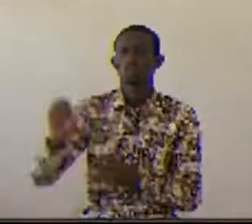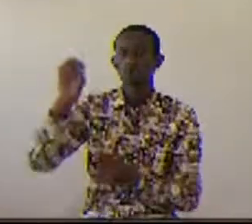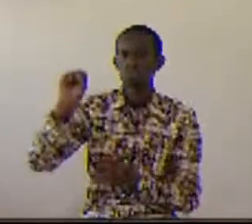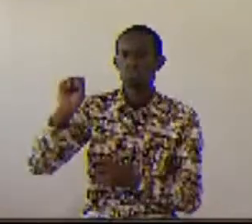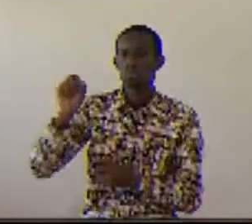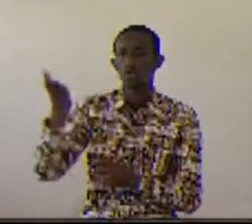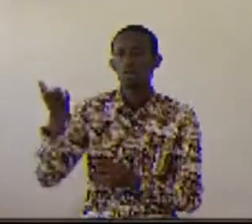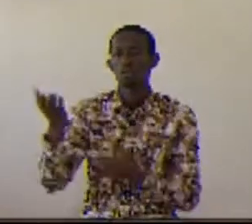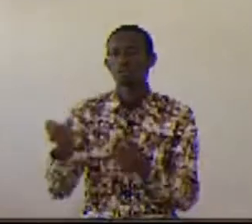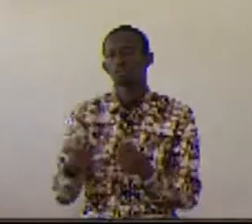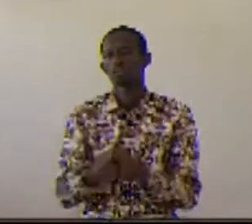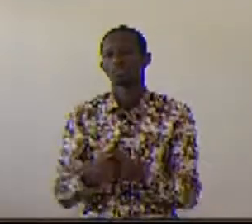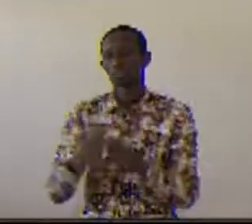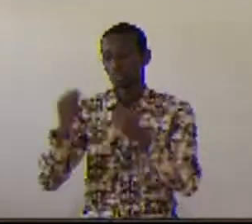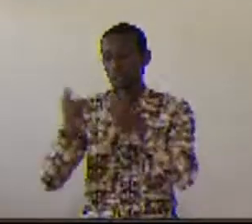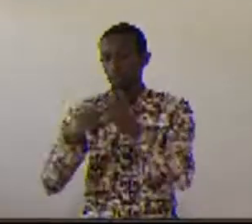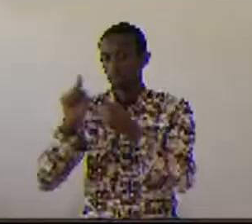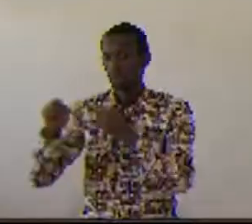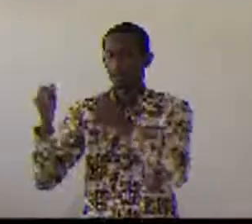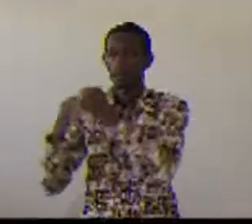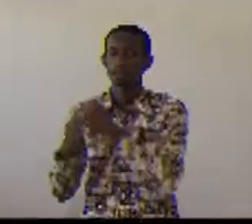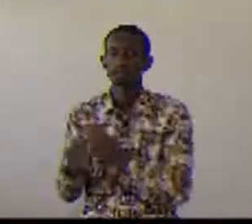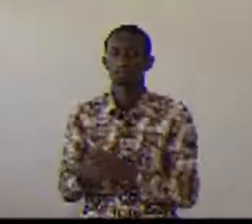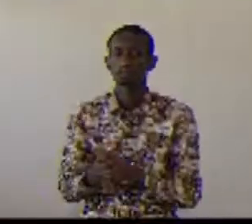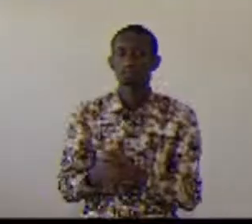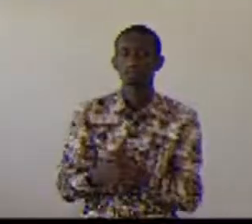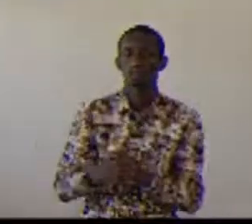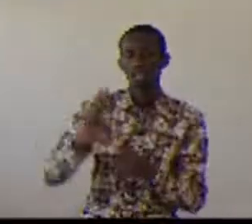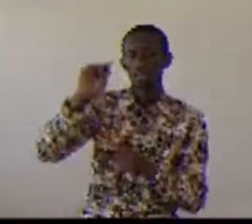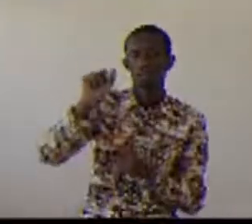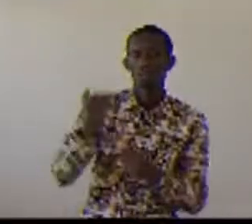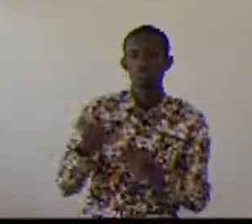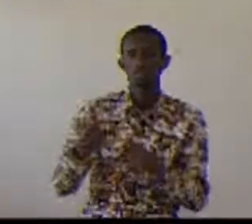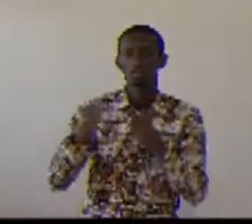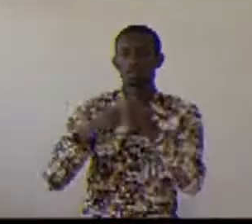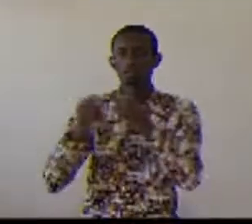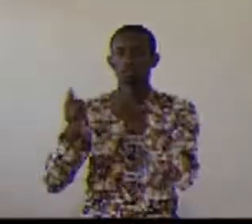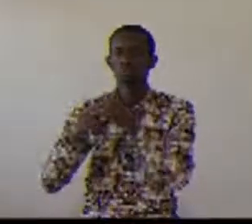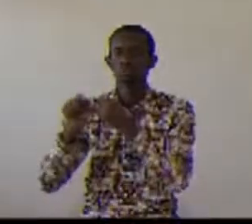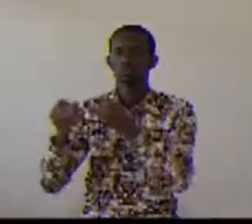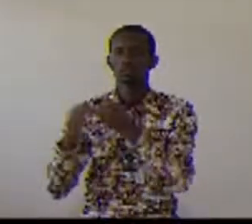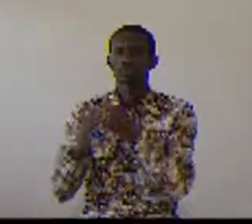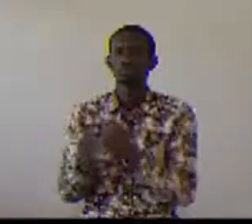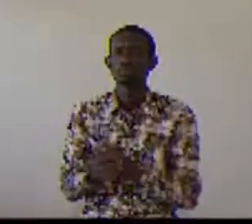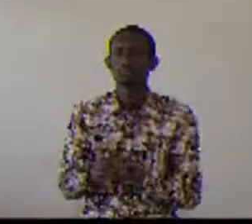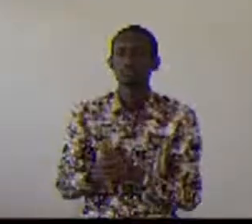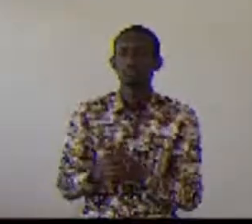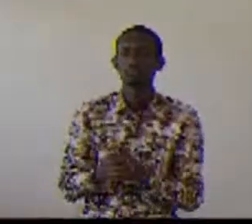97.8, magnesium 650, aluminium 660, and on silicon it is